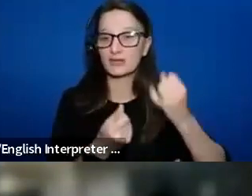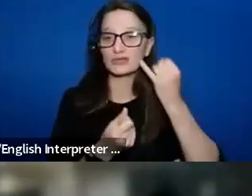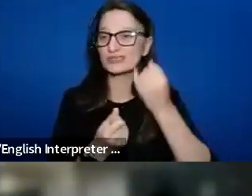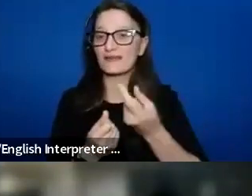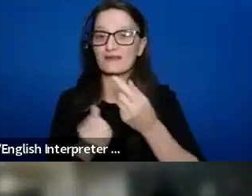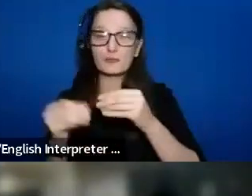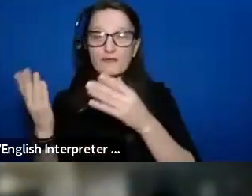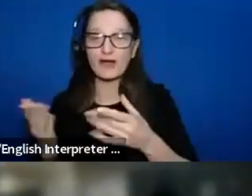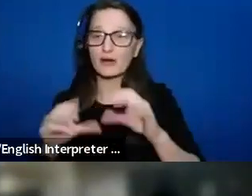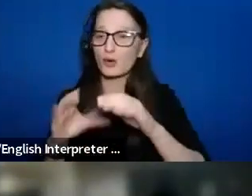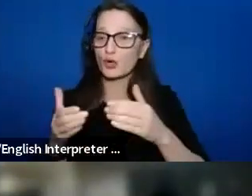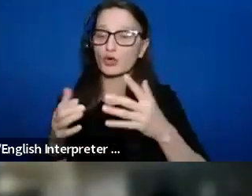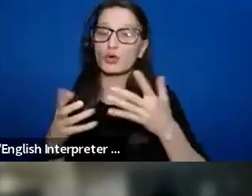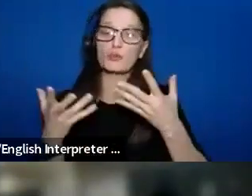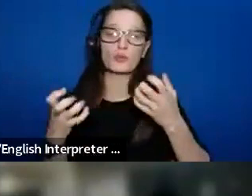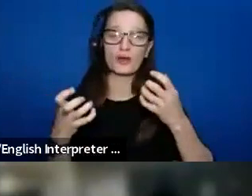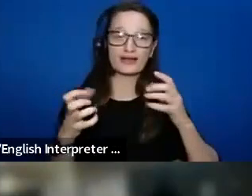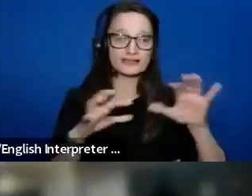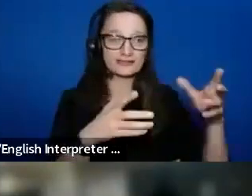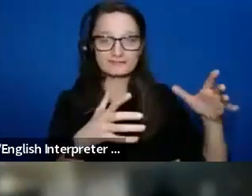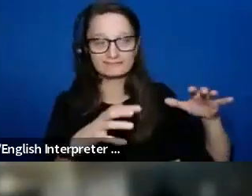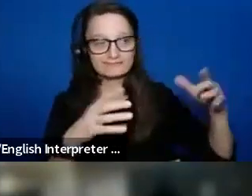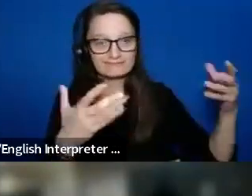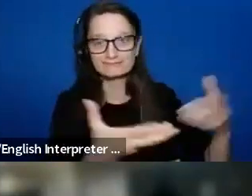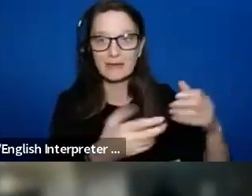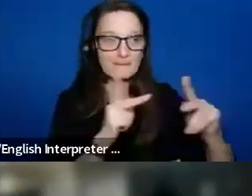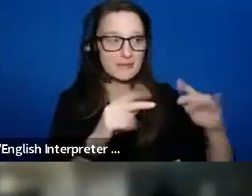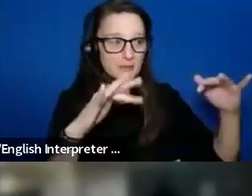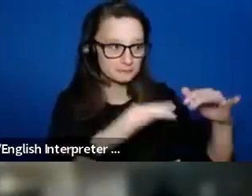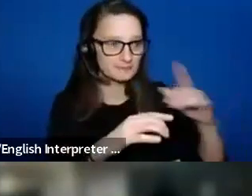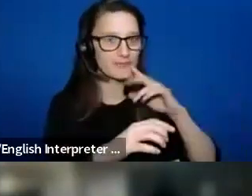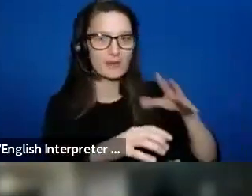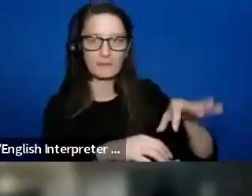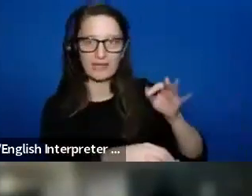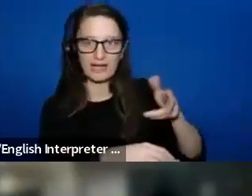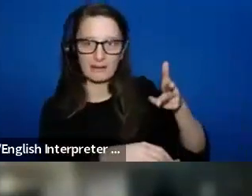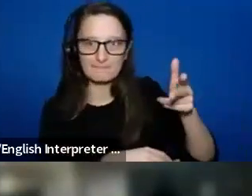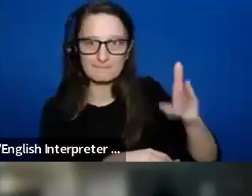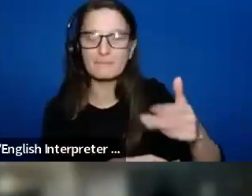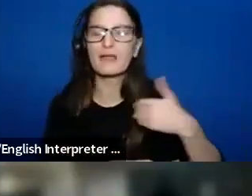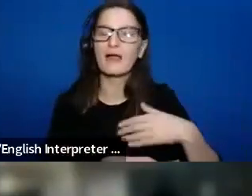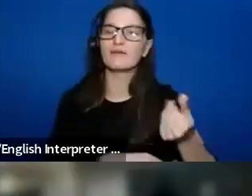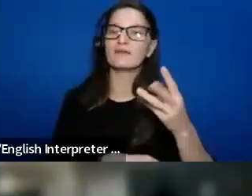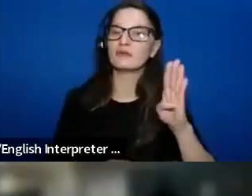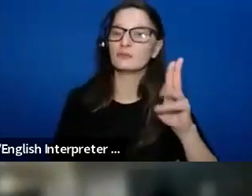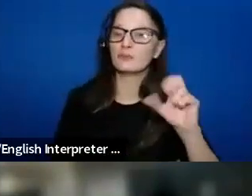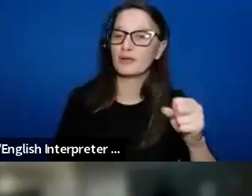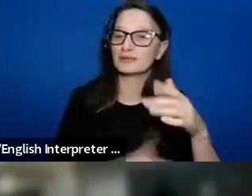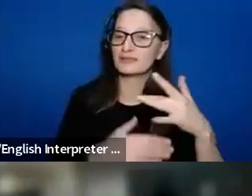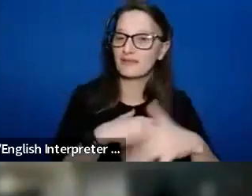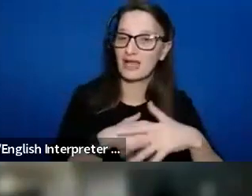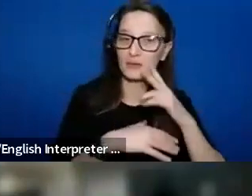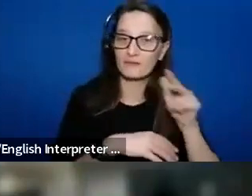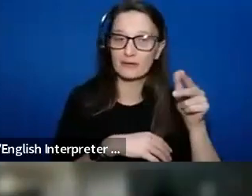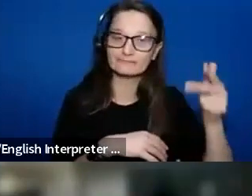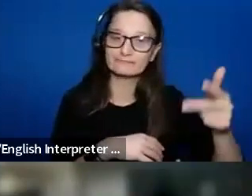could stop by your location and pick you up on the way there. We have a couple more buses that are available. We think we're